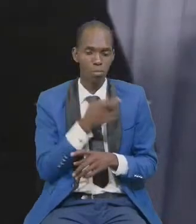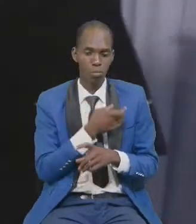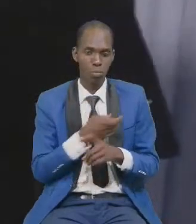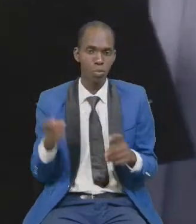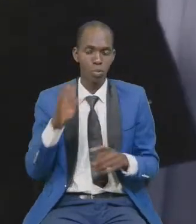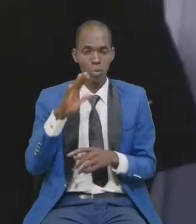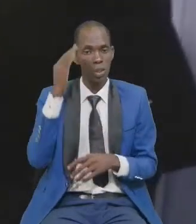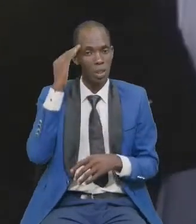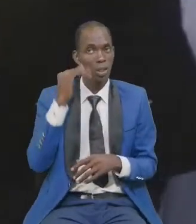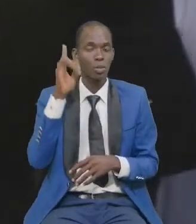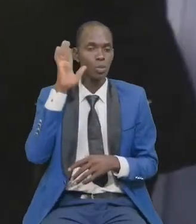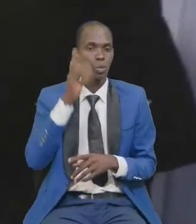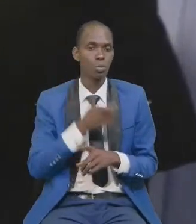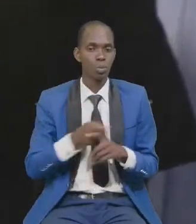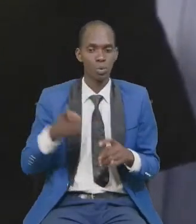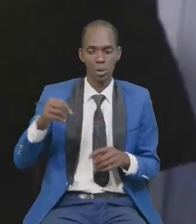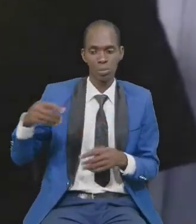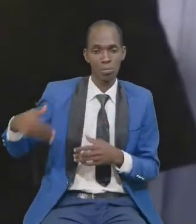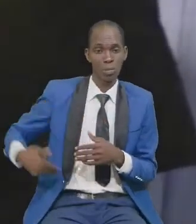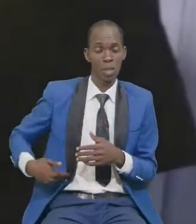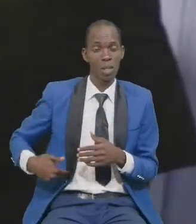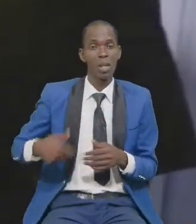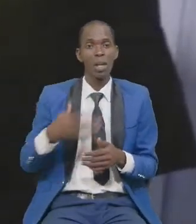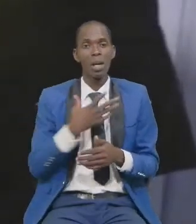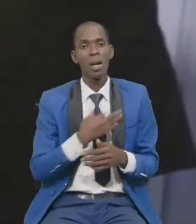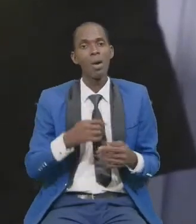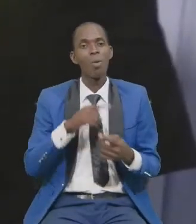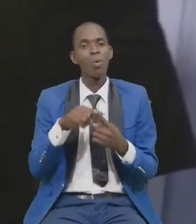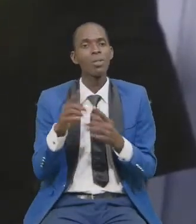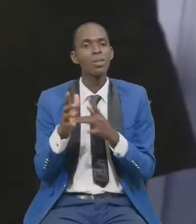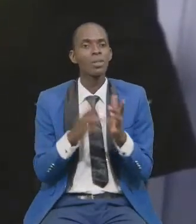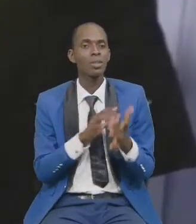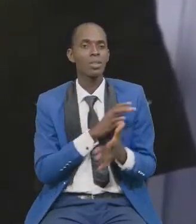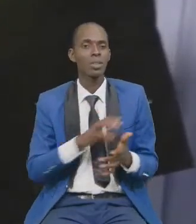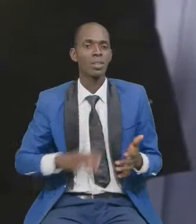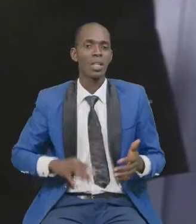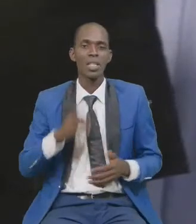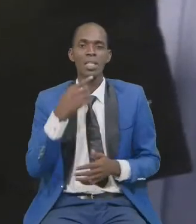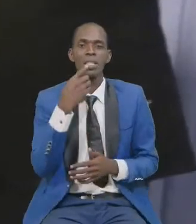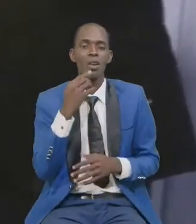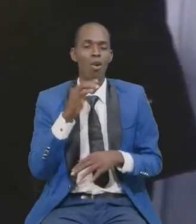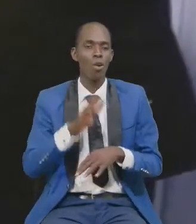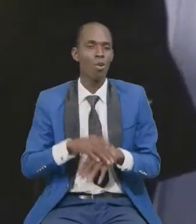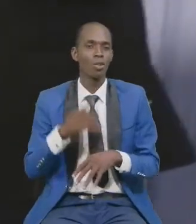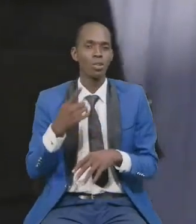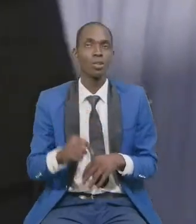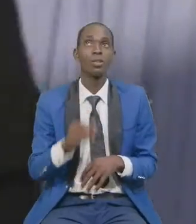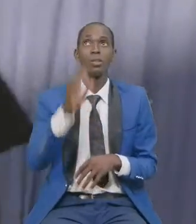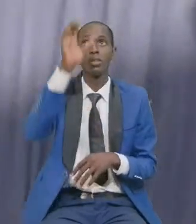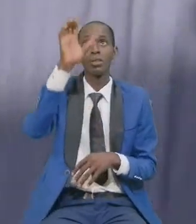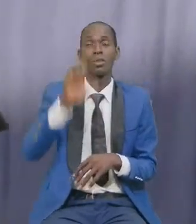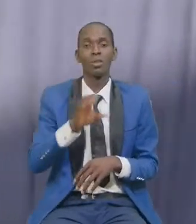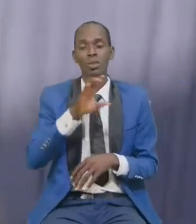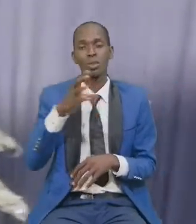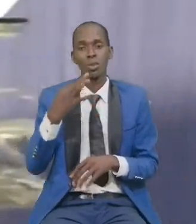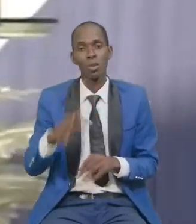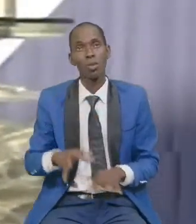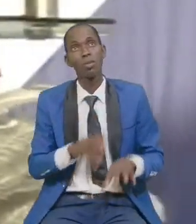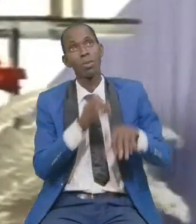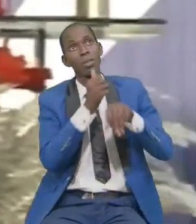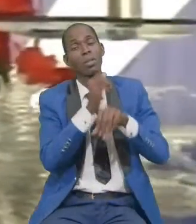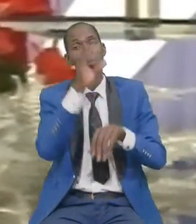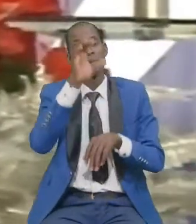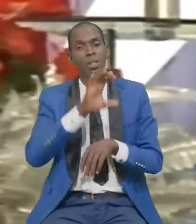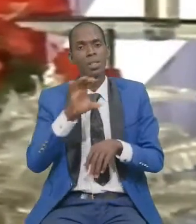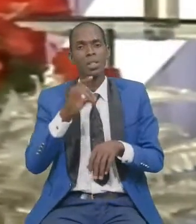when Jesus said on the cross of Calvary that it is finished, Jesus